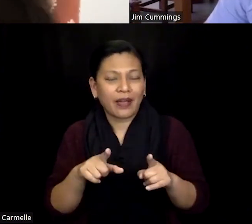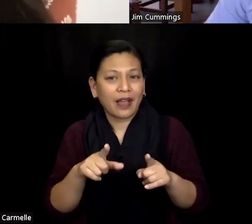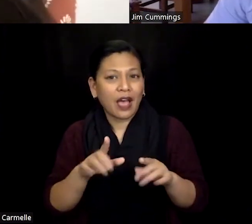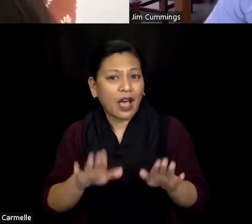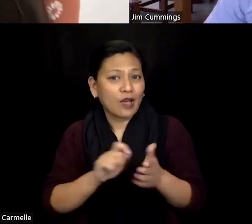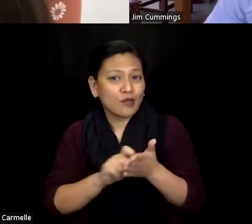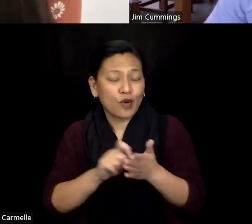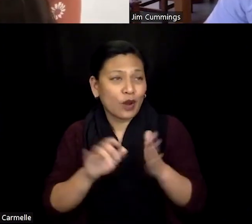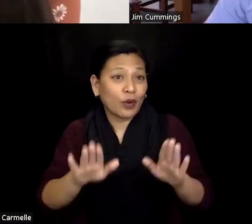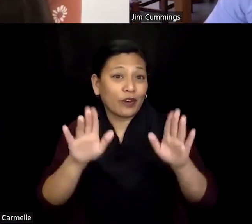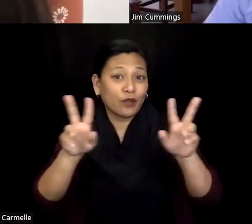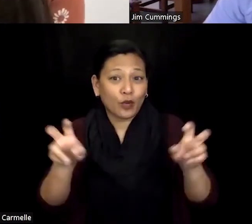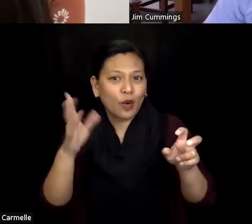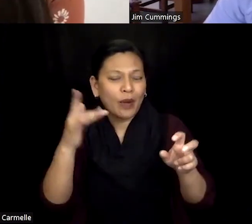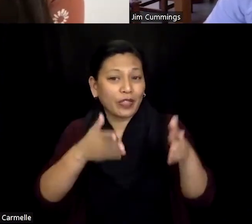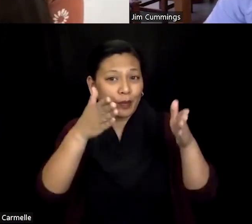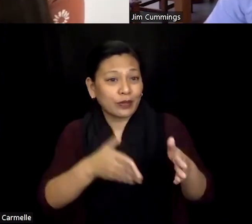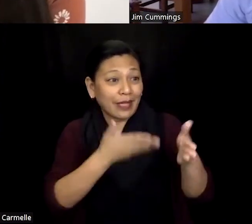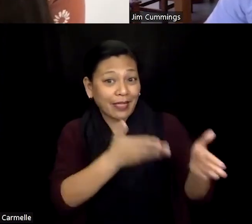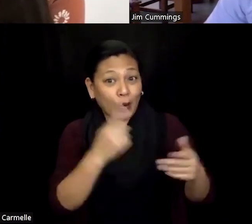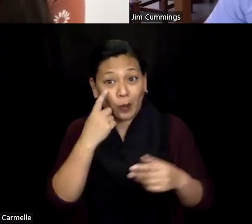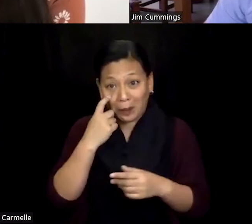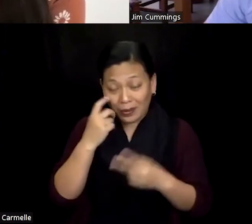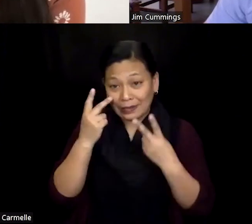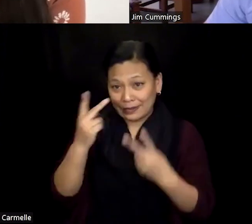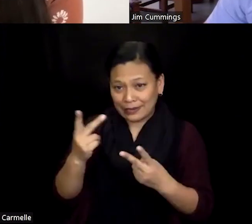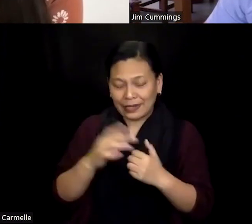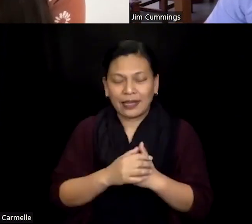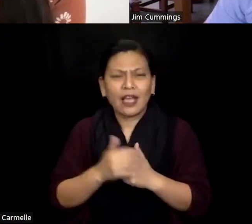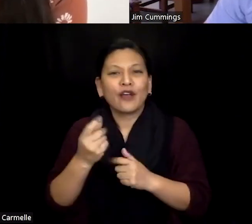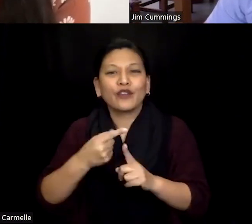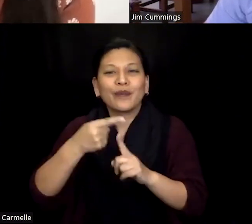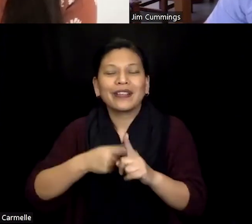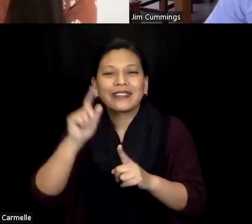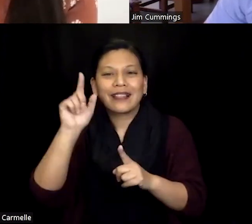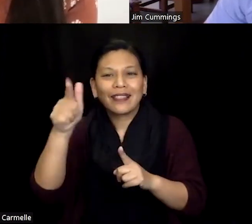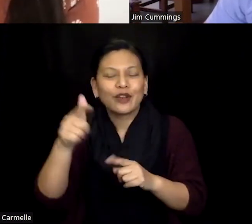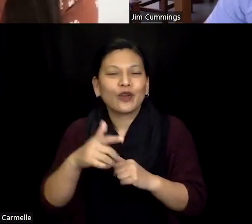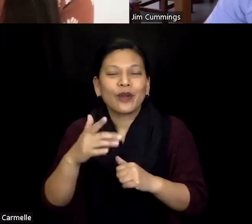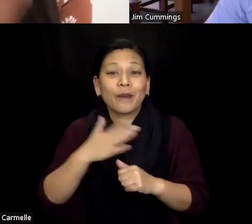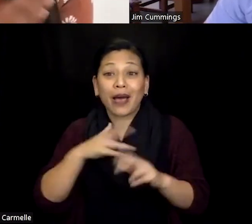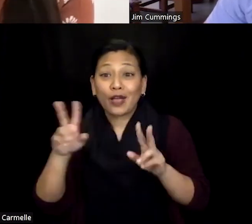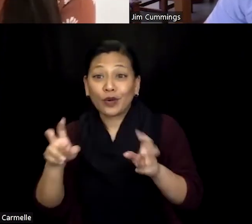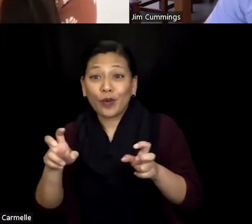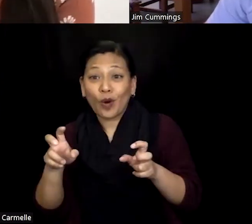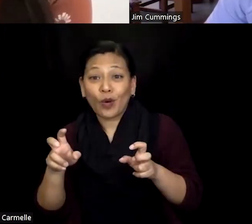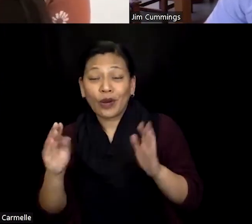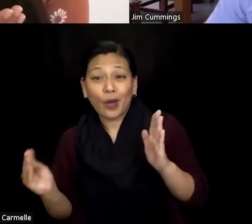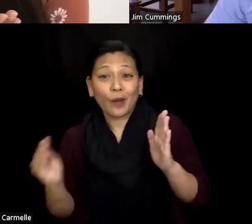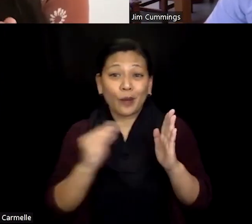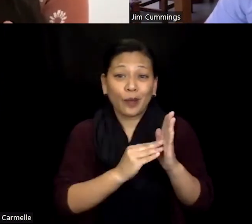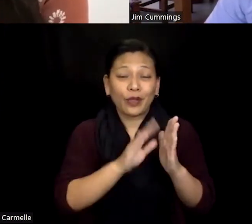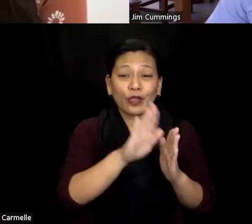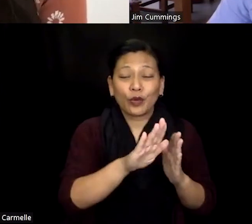person was right there. And then like a couple months later, I get a picture sent to me because my quote was on the back of the DVD when they